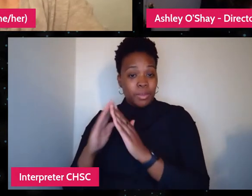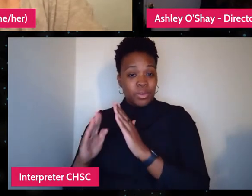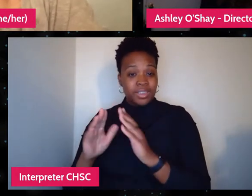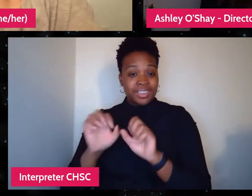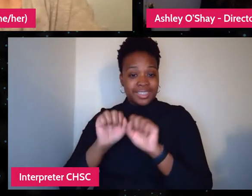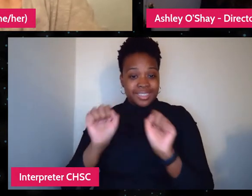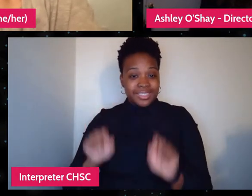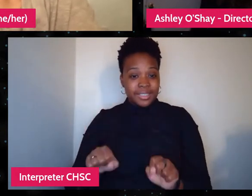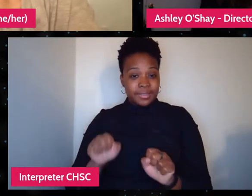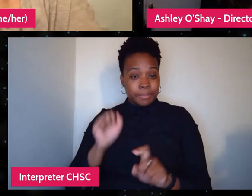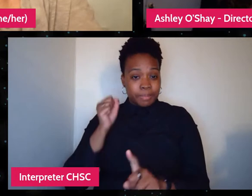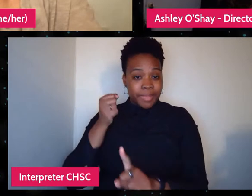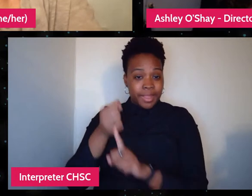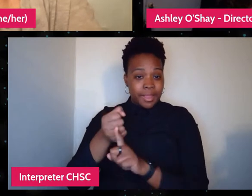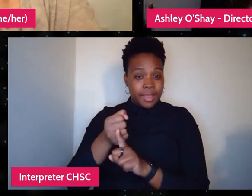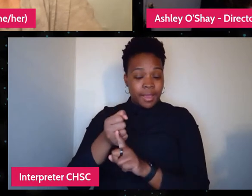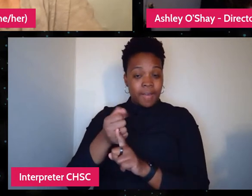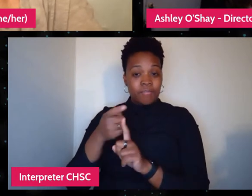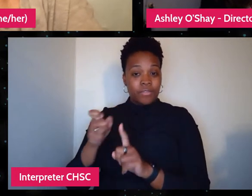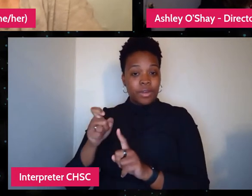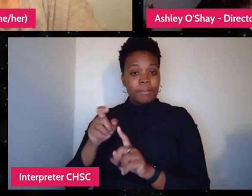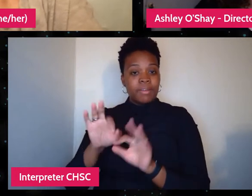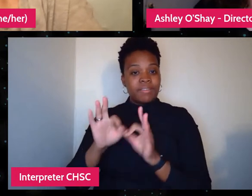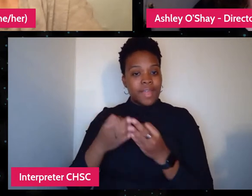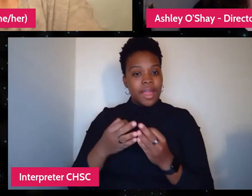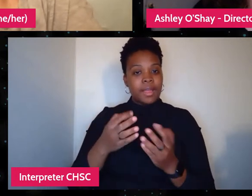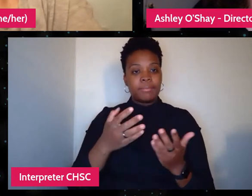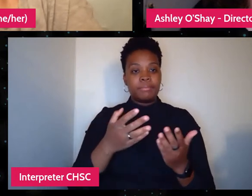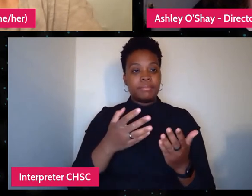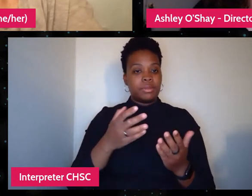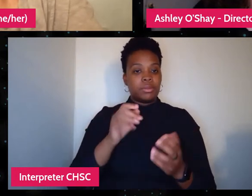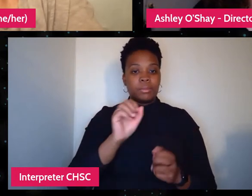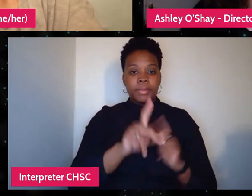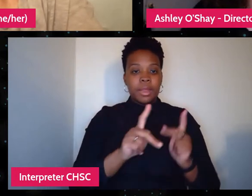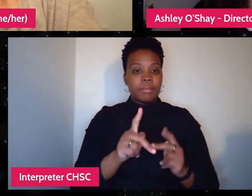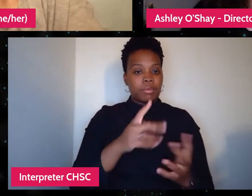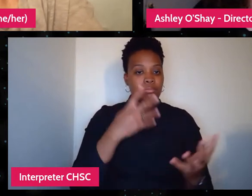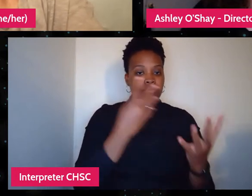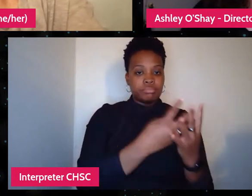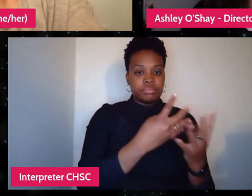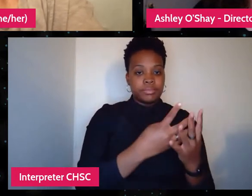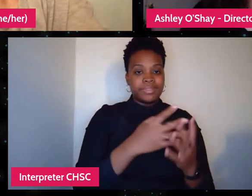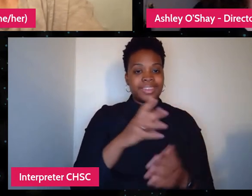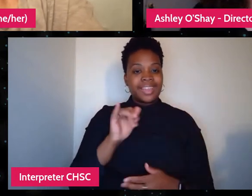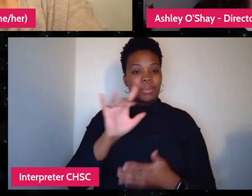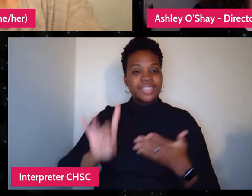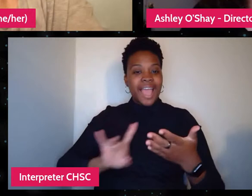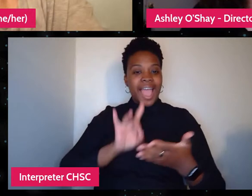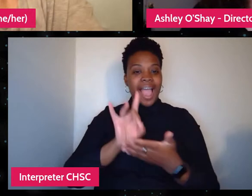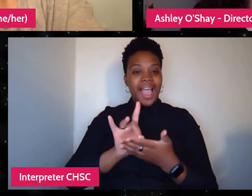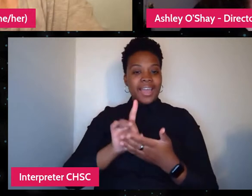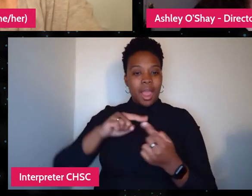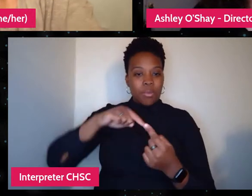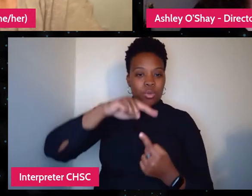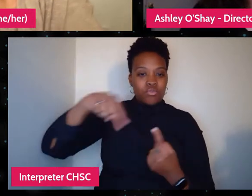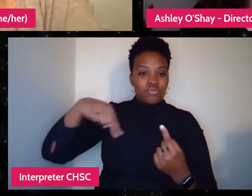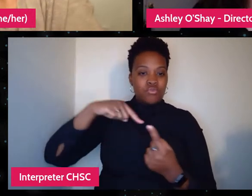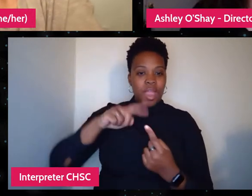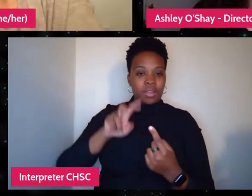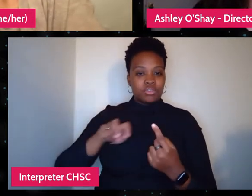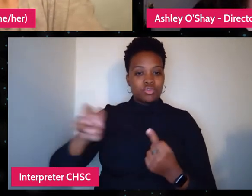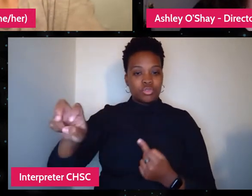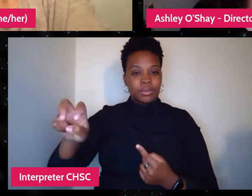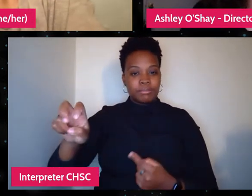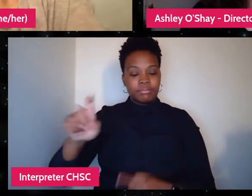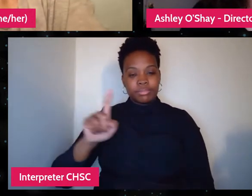are impacted by their incarceration. You know, it was like an 8-hour round trip to go there and back.